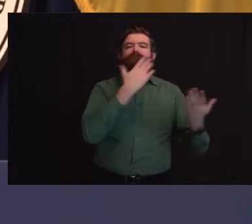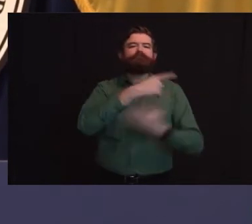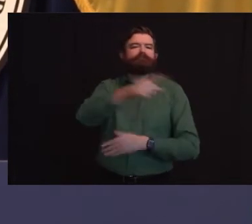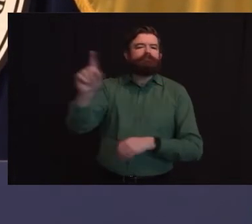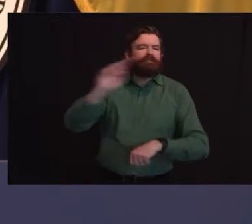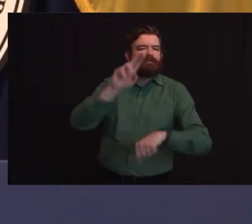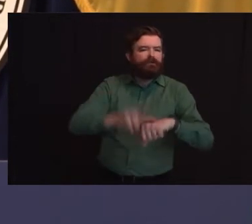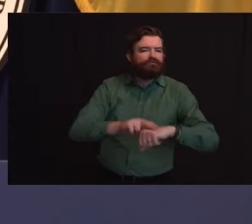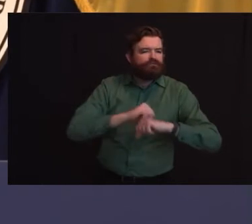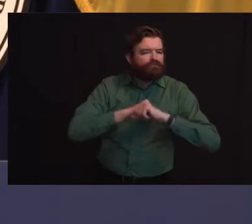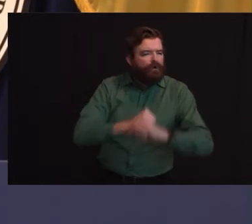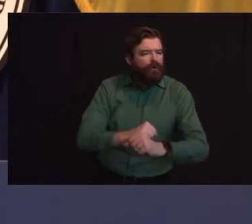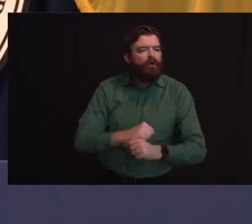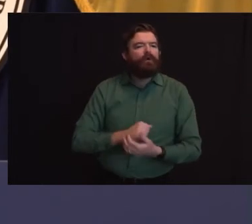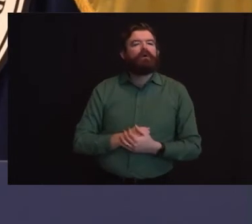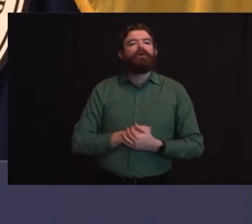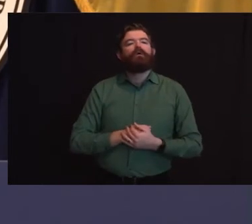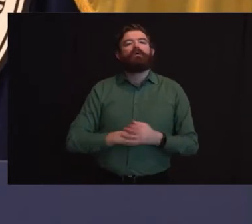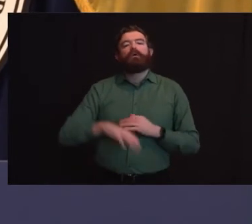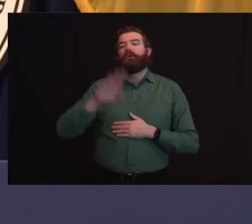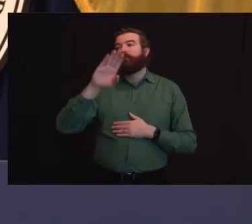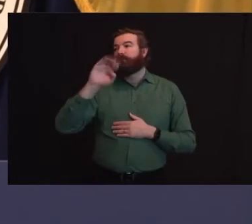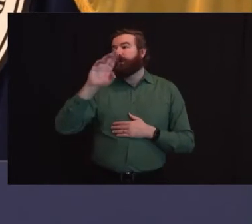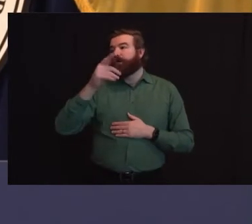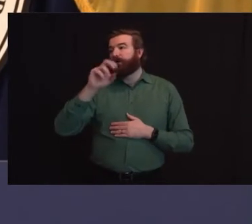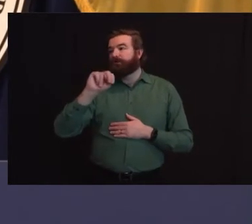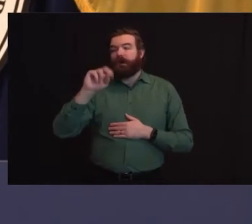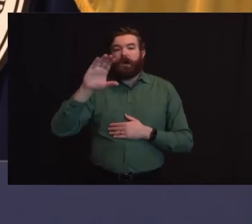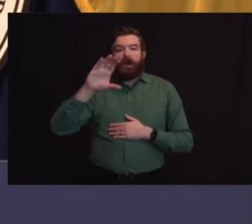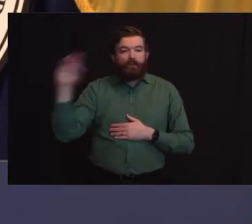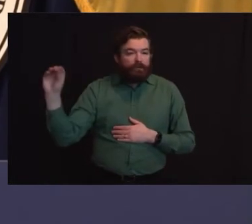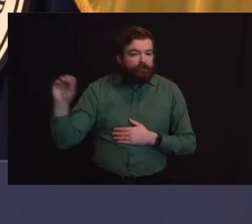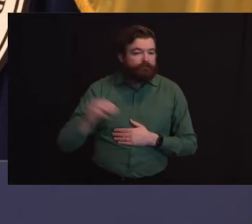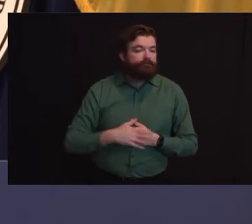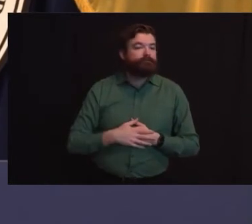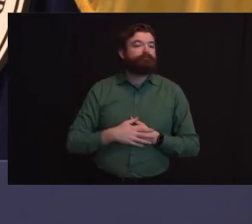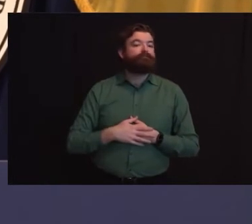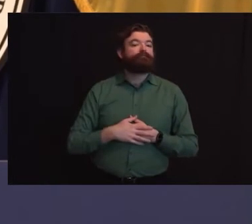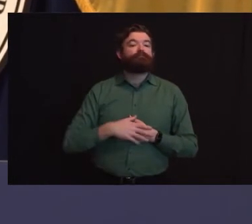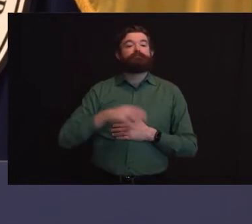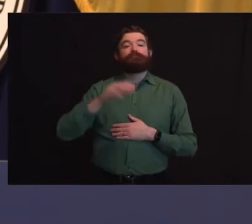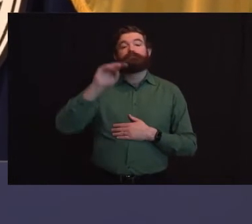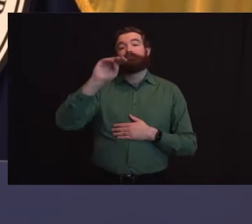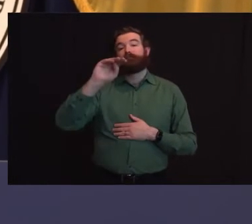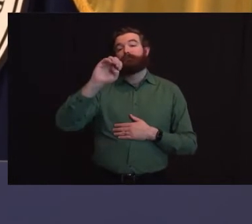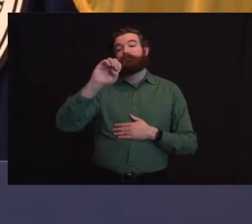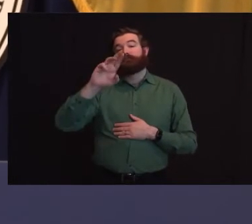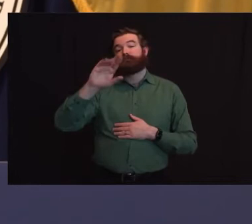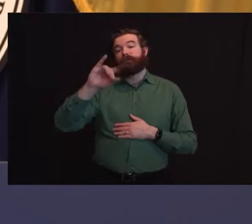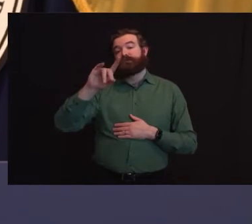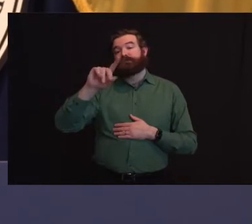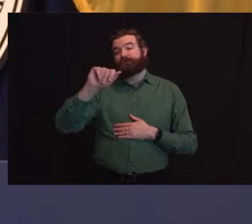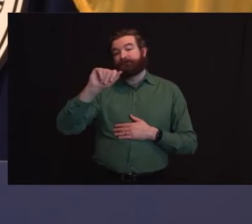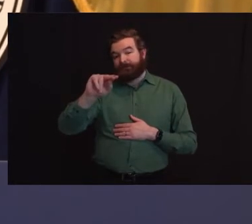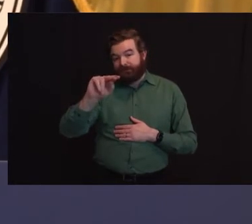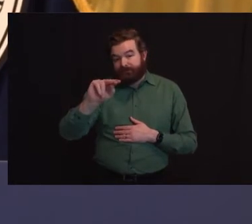Hackensack Meridian. Bob Garrett and his team were there, and the volunteers for making, being creative to take that space. And as